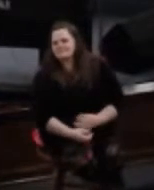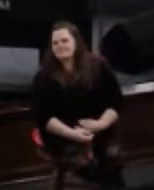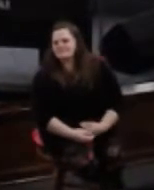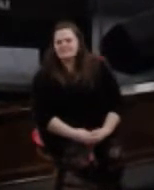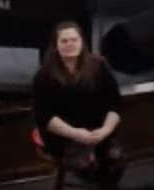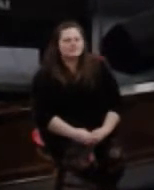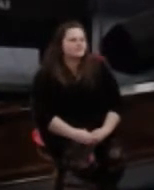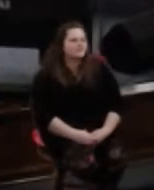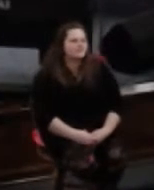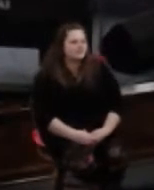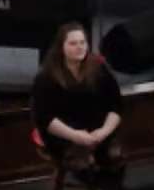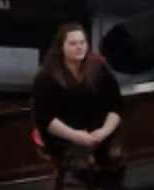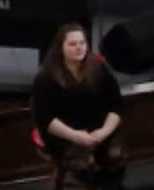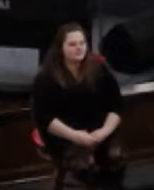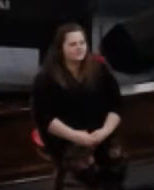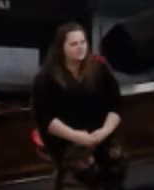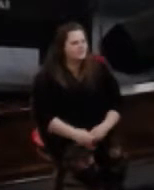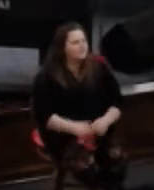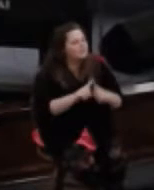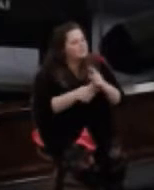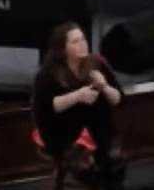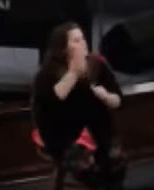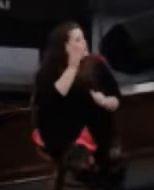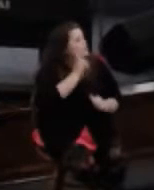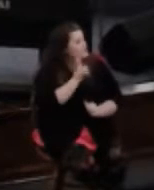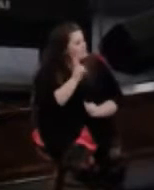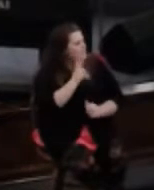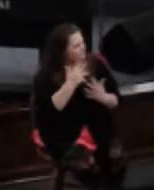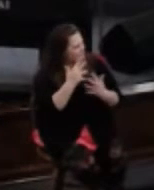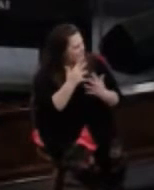But other than him, most folks fear death.